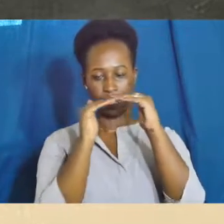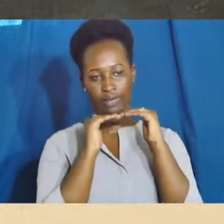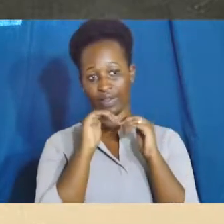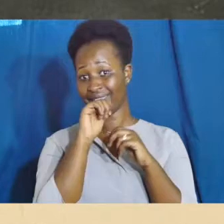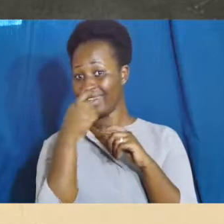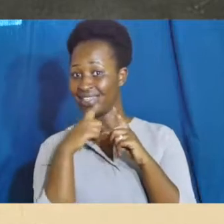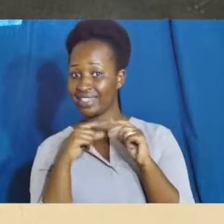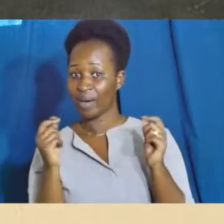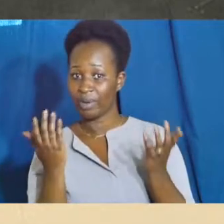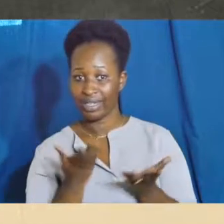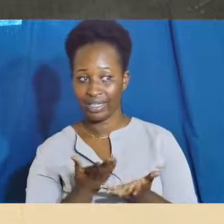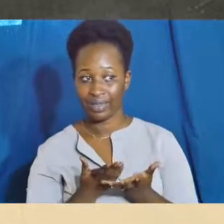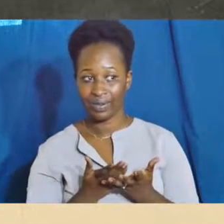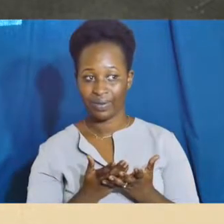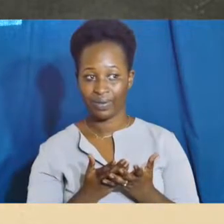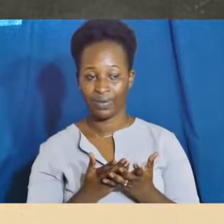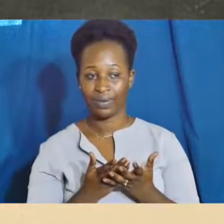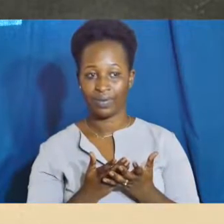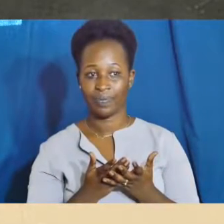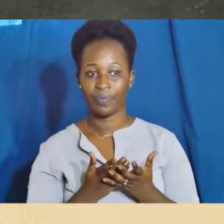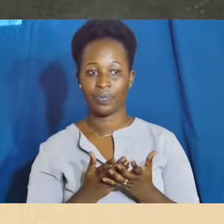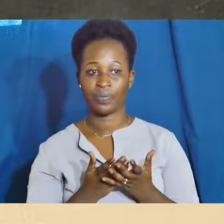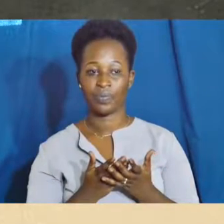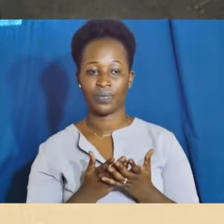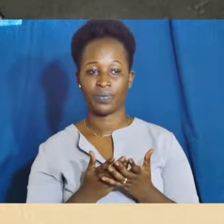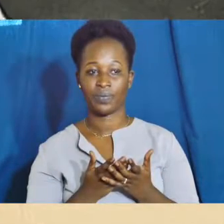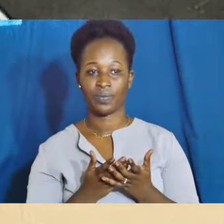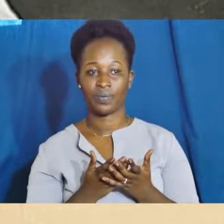Another term is carrying capacity.